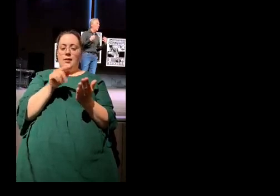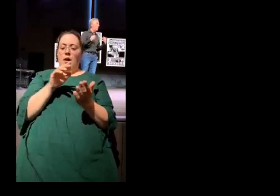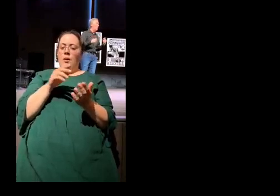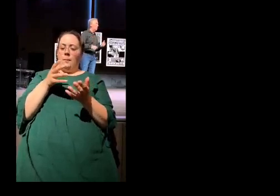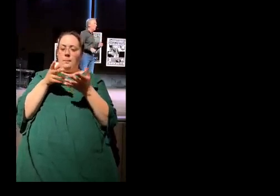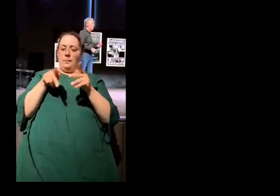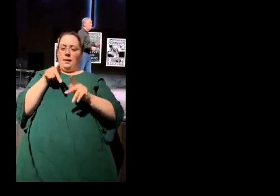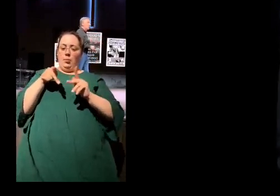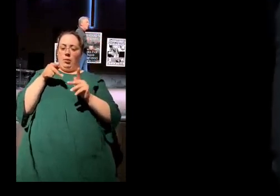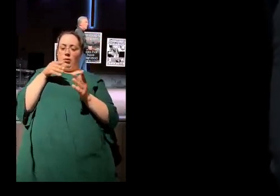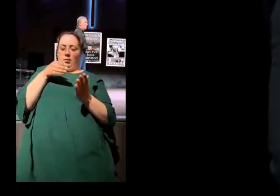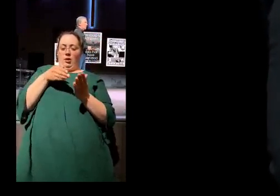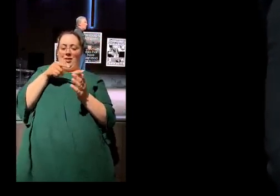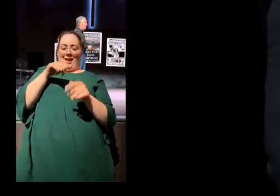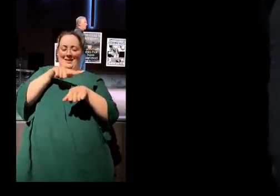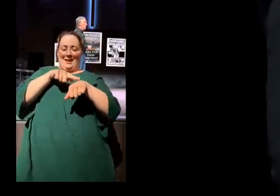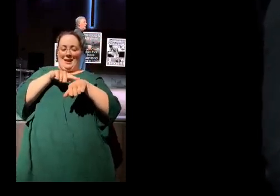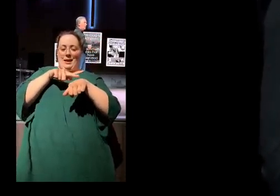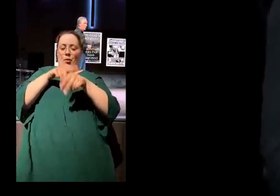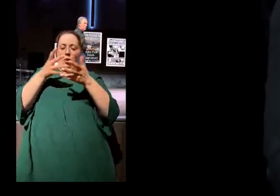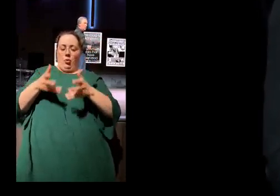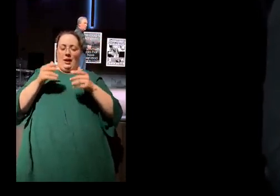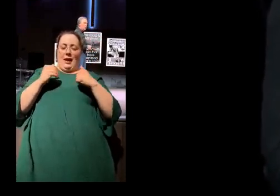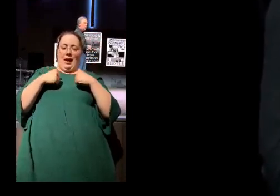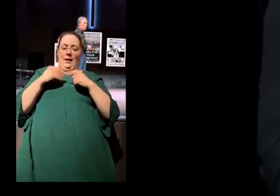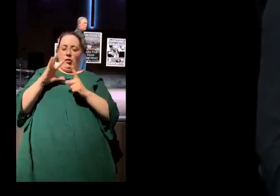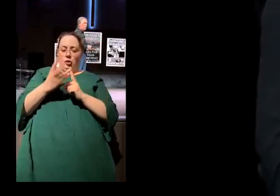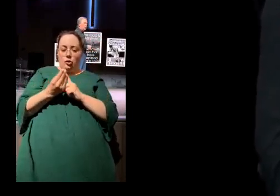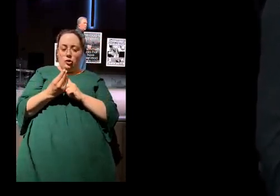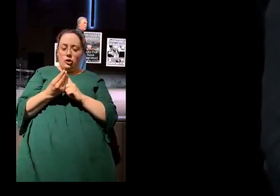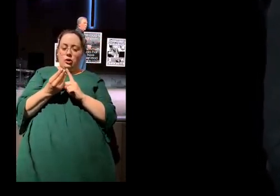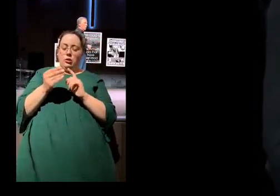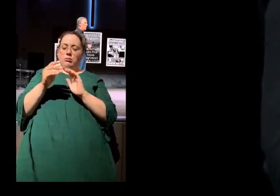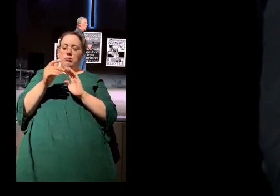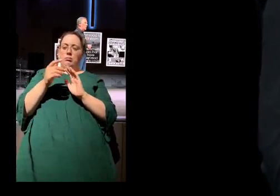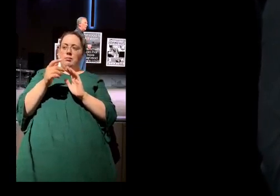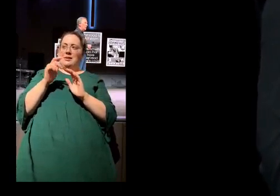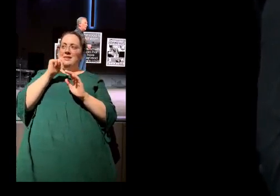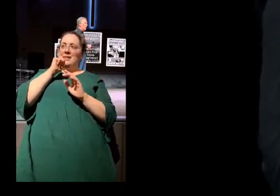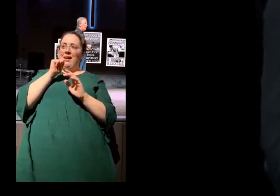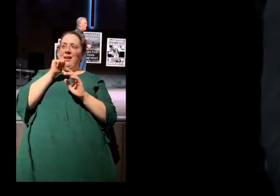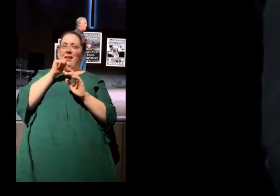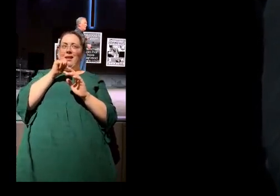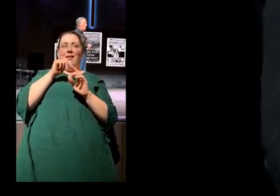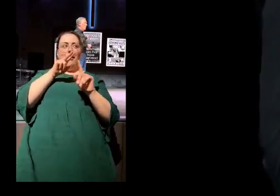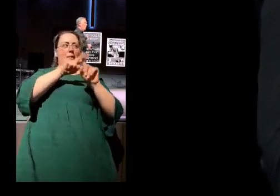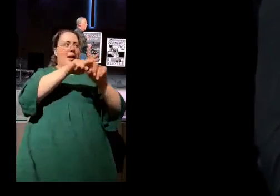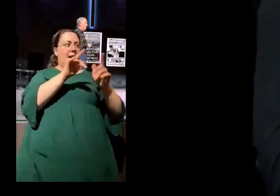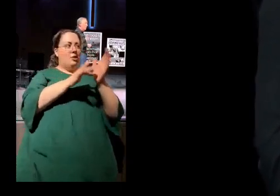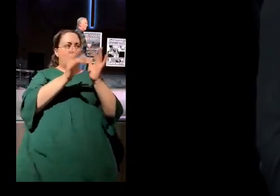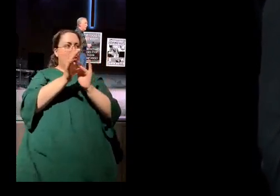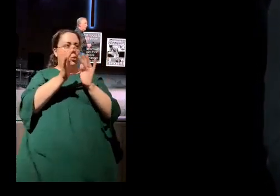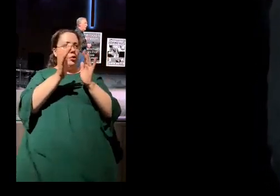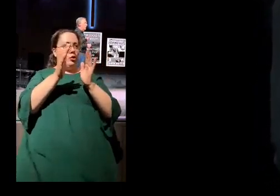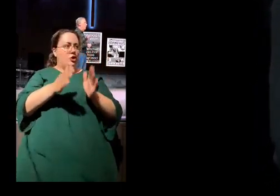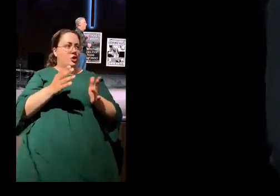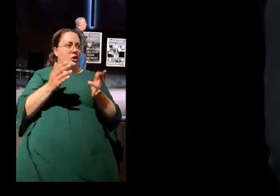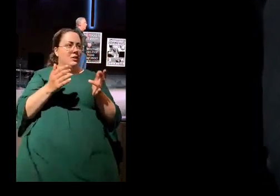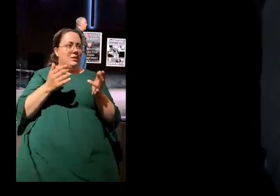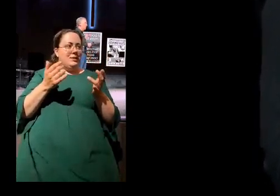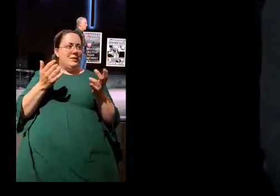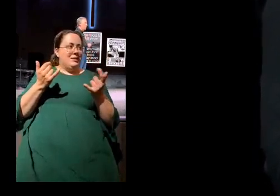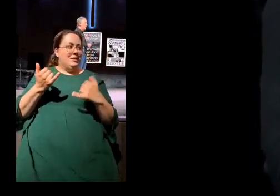separate. Doesn't even apply to Christians. Completely different testament for a completely different era, for a